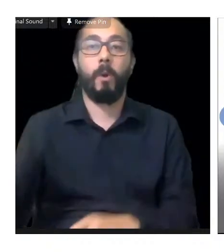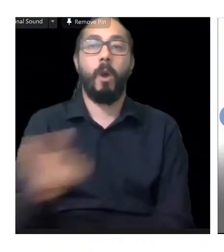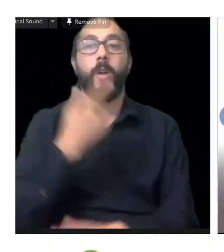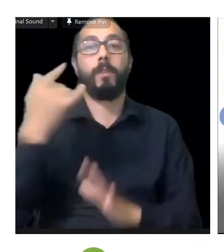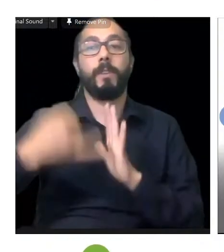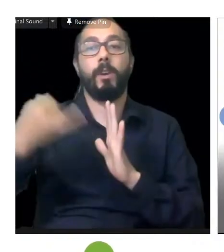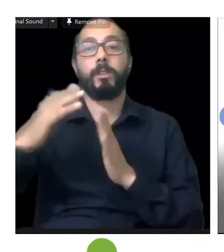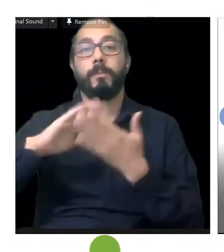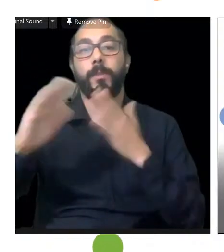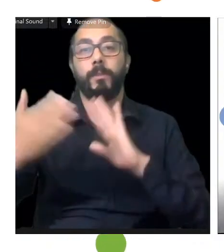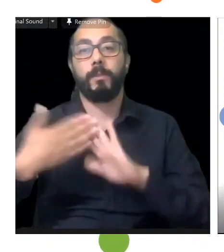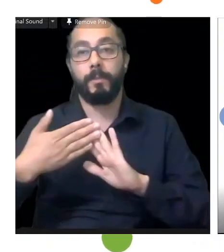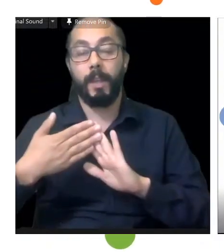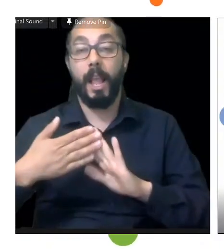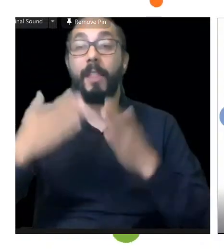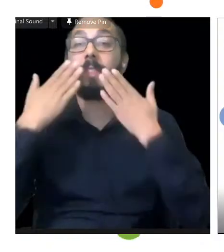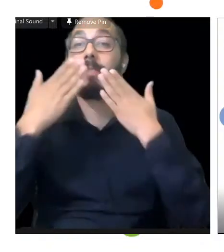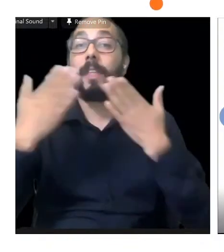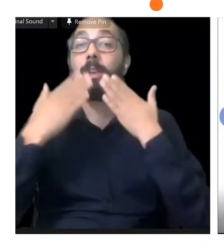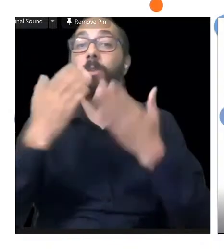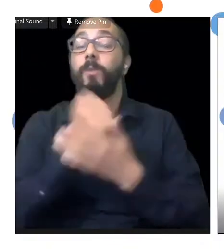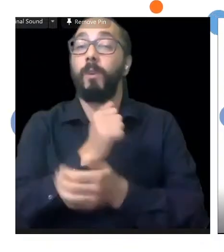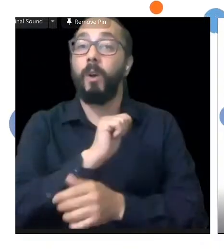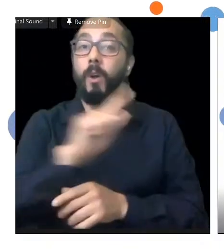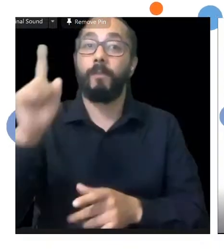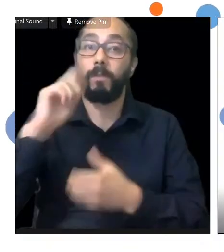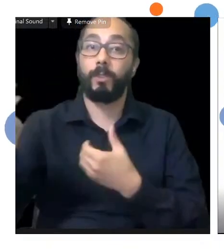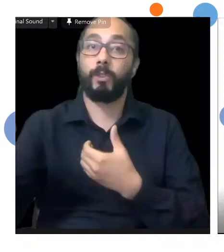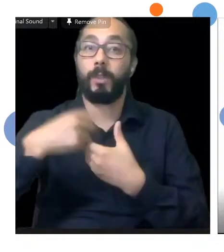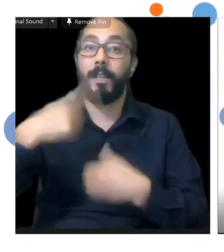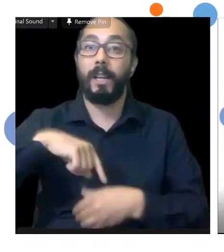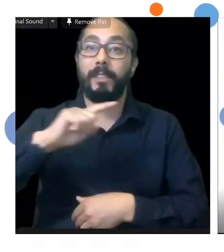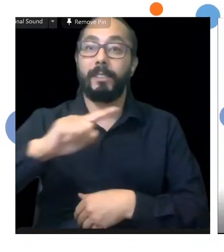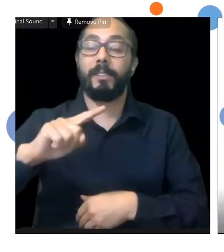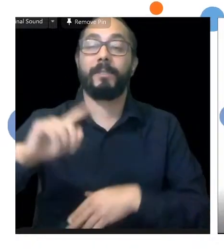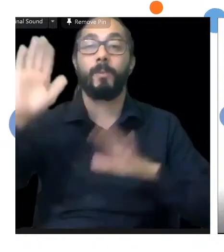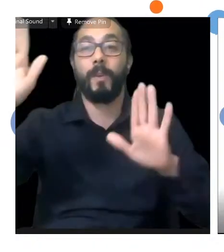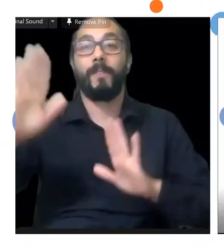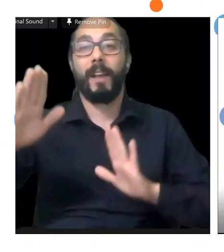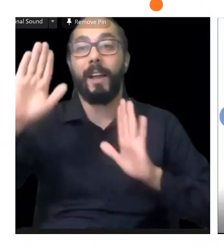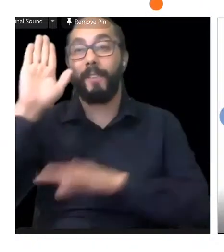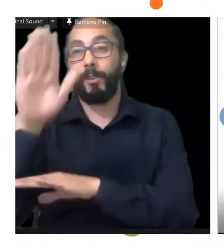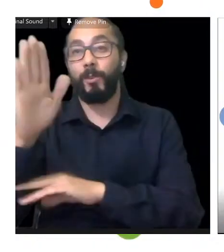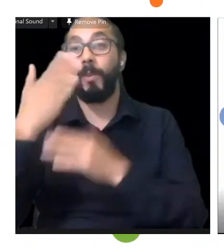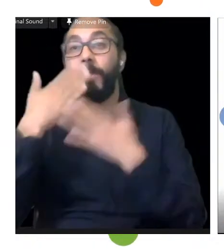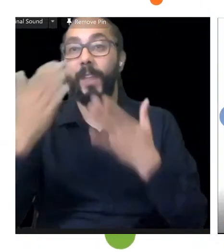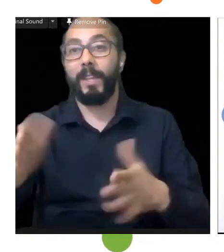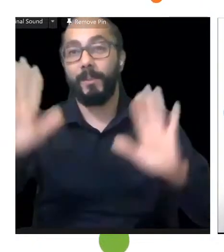And again, thank you everyone for joining us. I wish you a lovely afternoon. Thank you so much. Bye-bye.